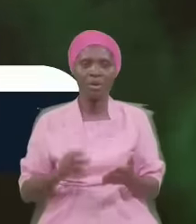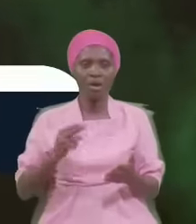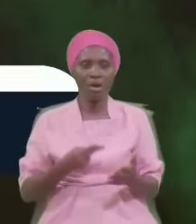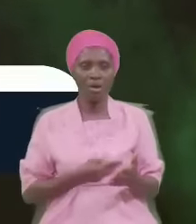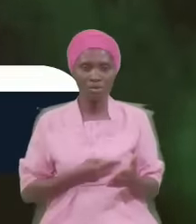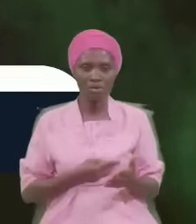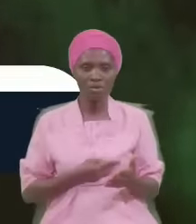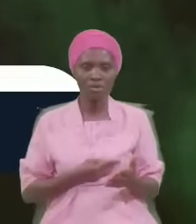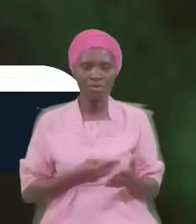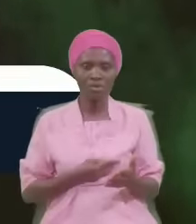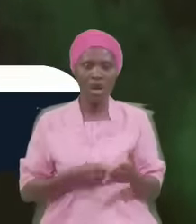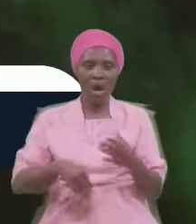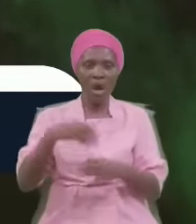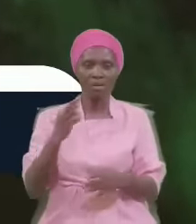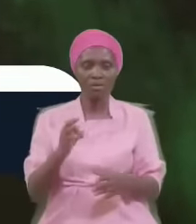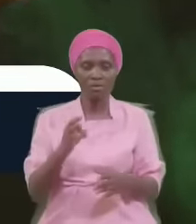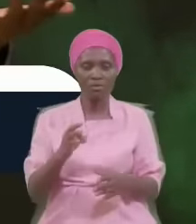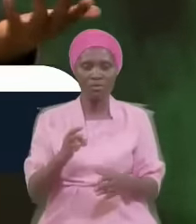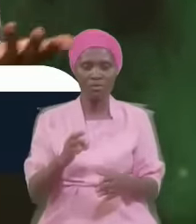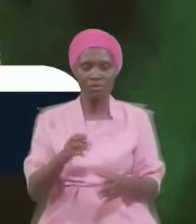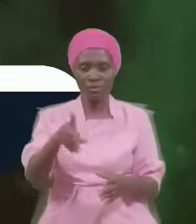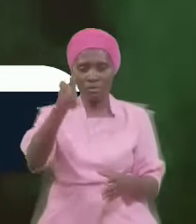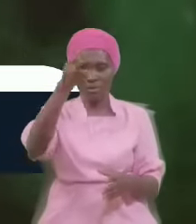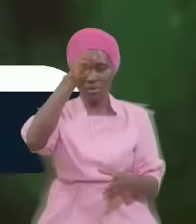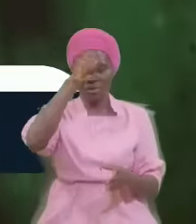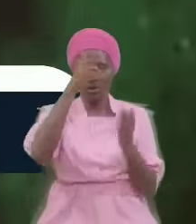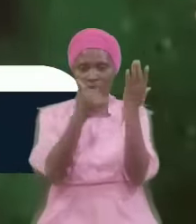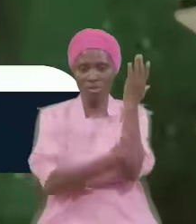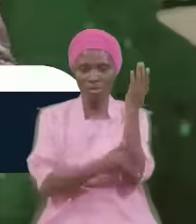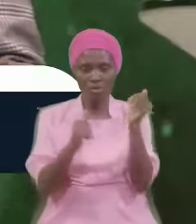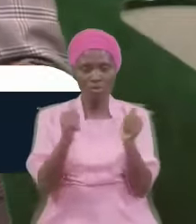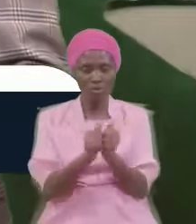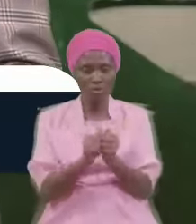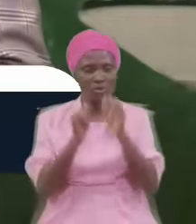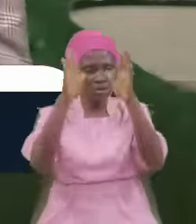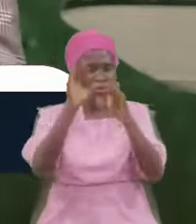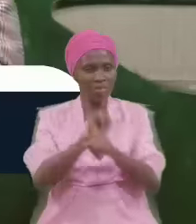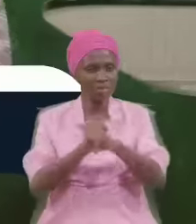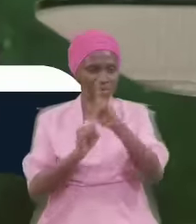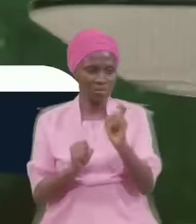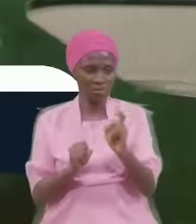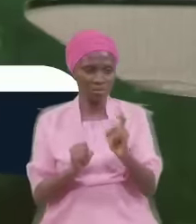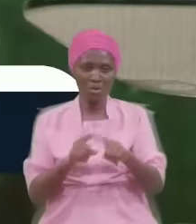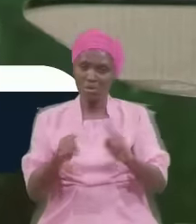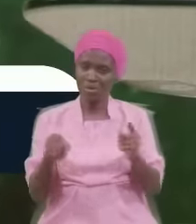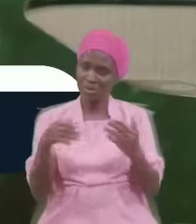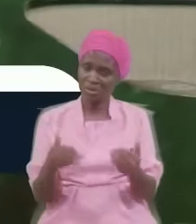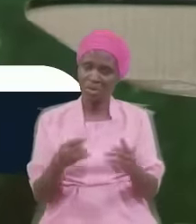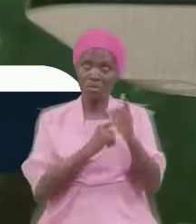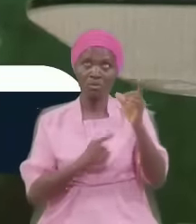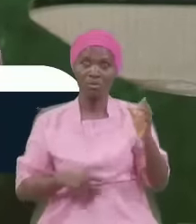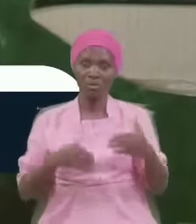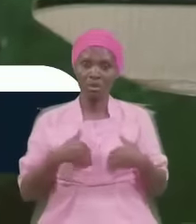from Egypt with miracles? But now the Lord has forsaken